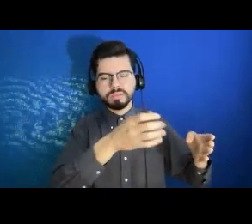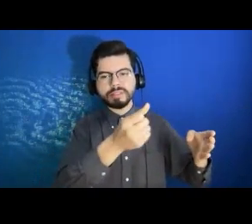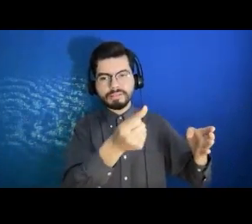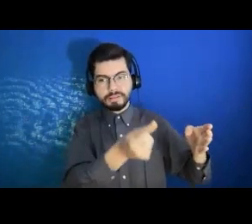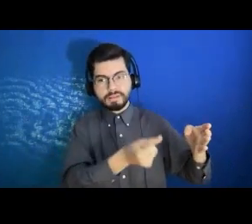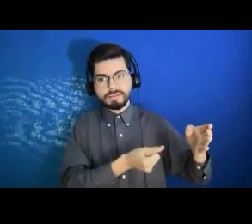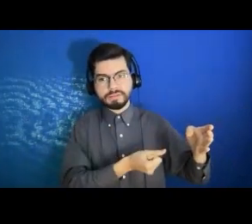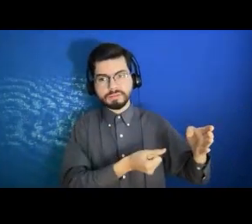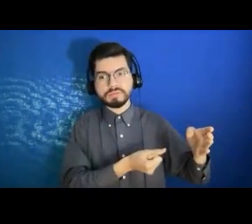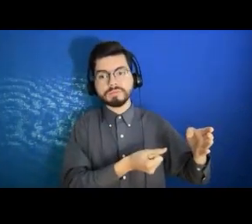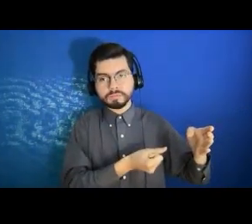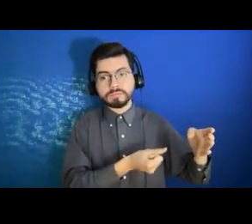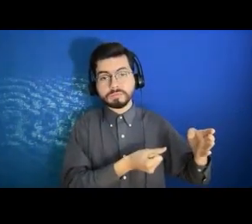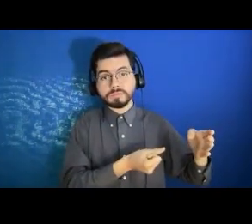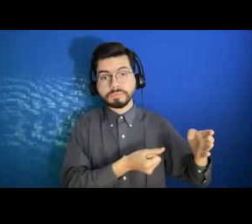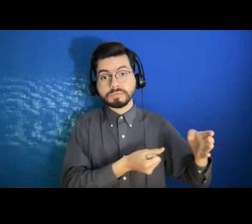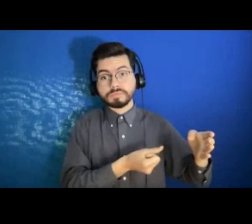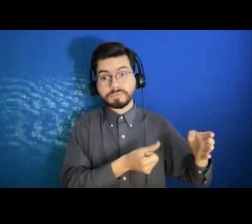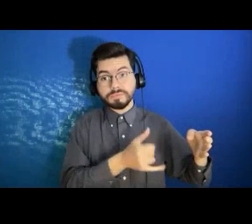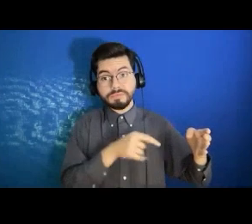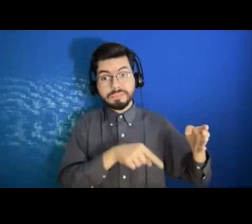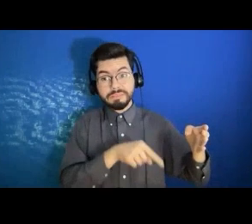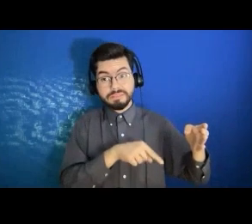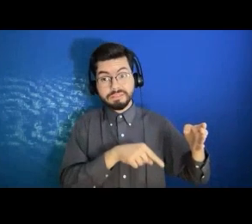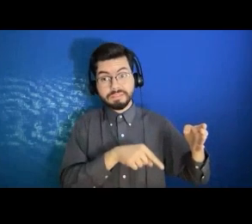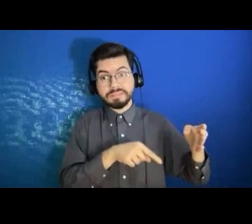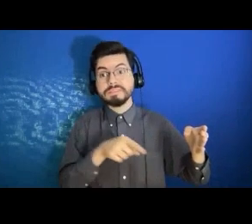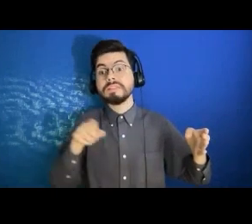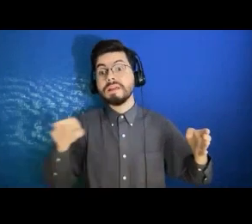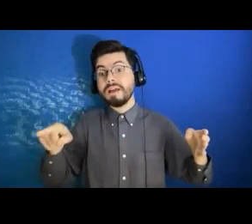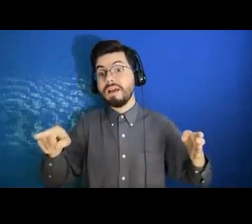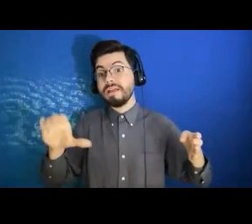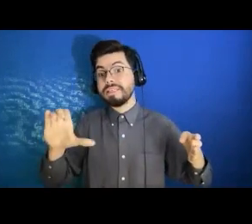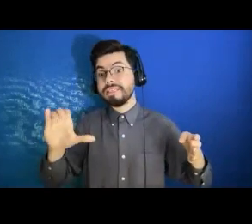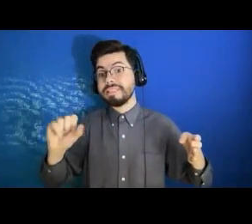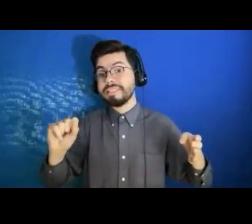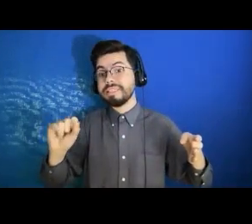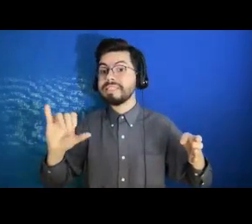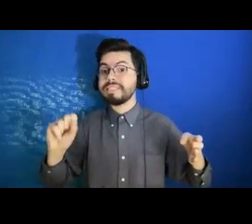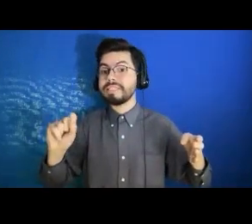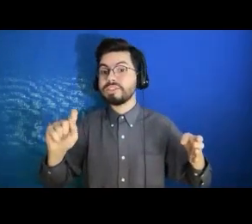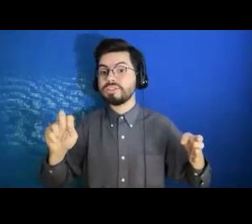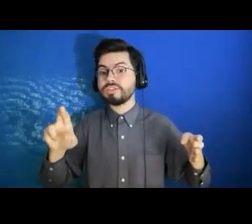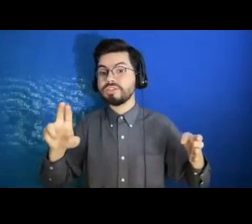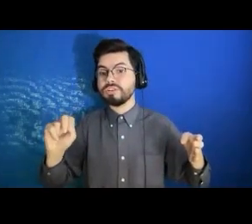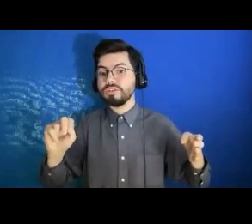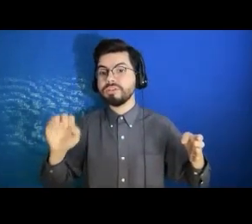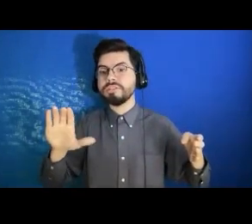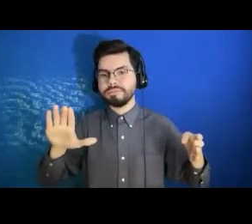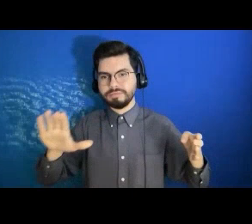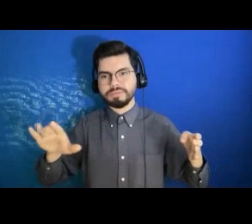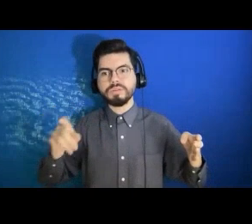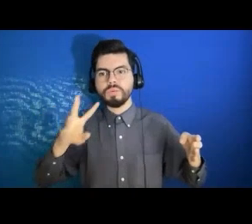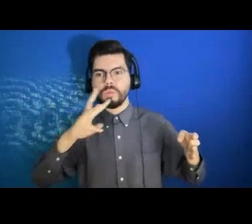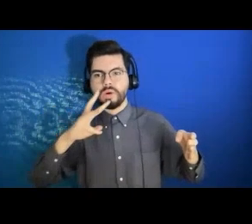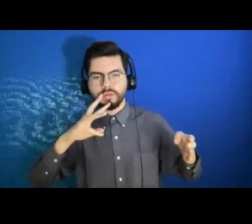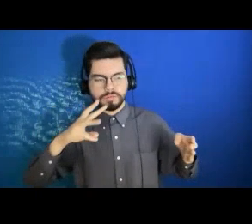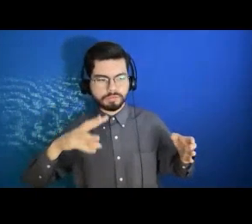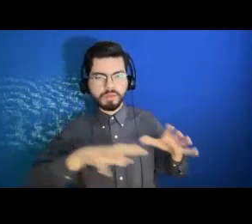where Cistern sources underneath there. We didn't see a connection between the two. Now that means one of two